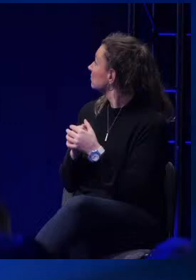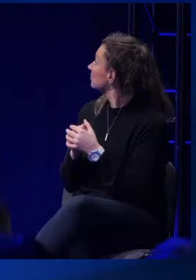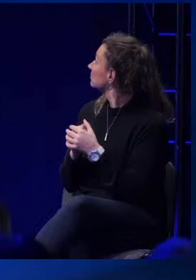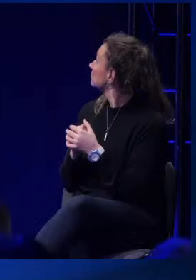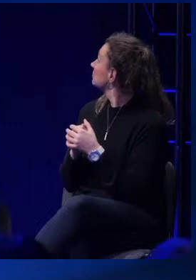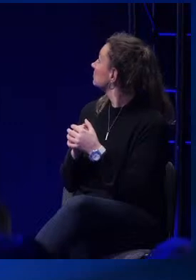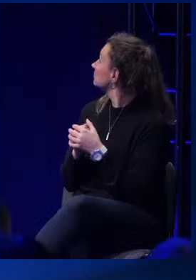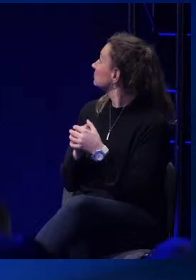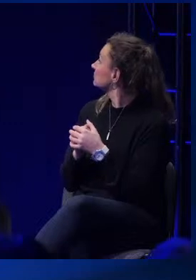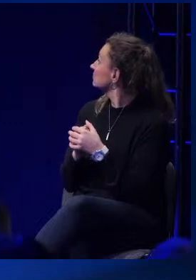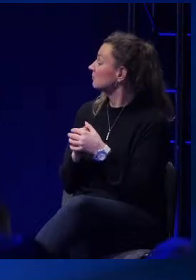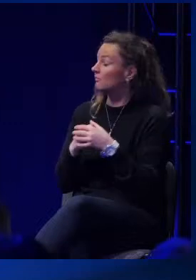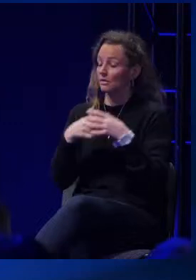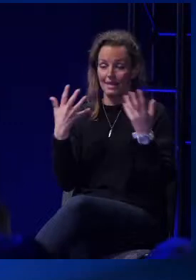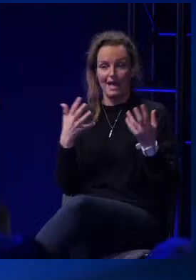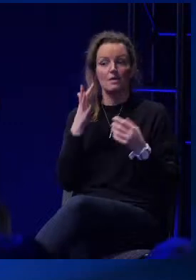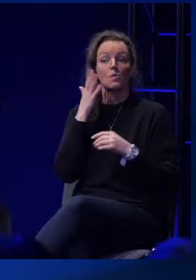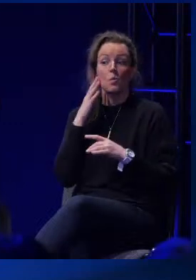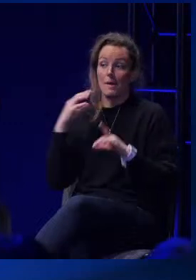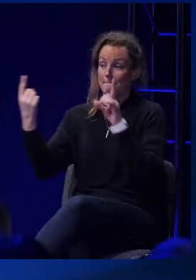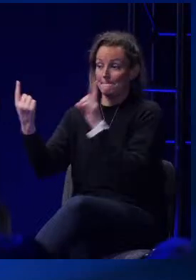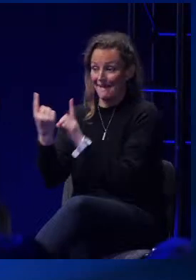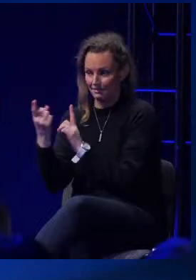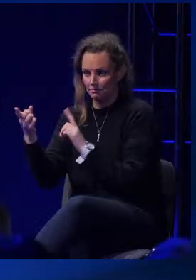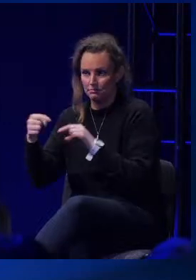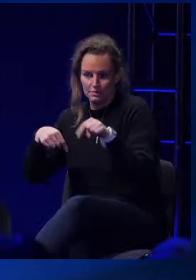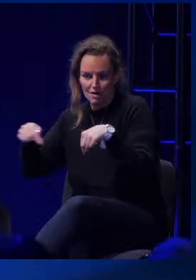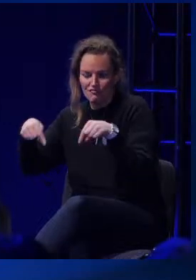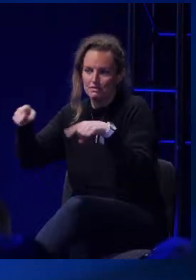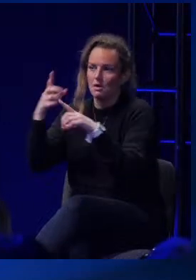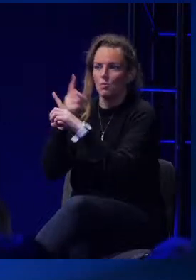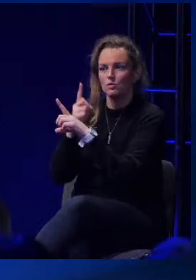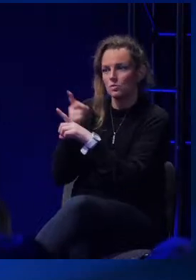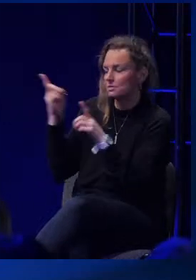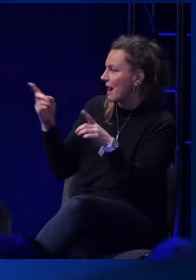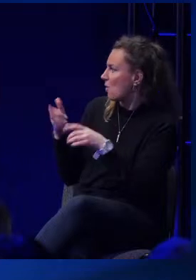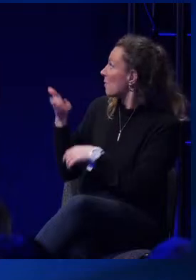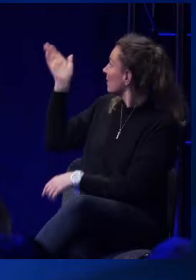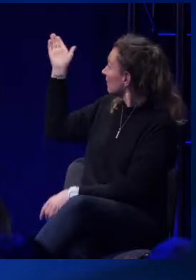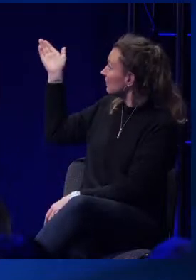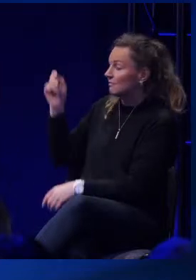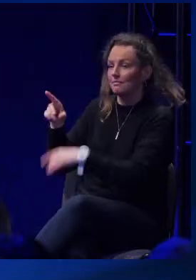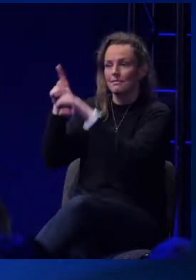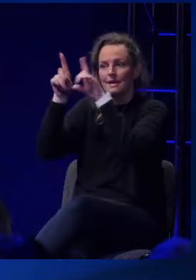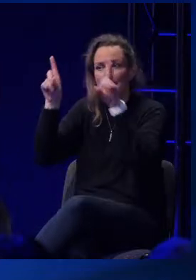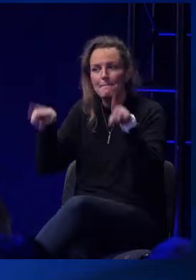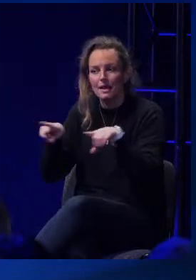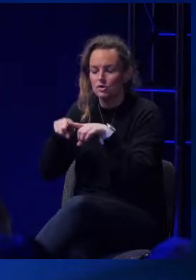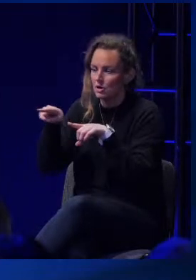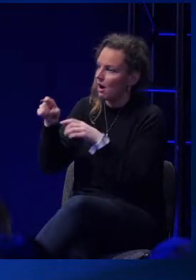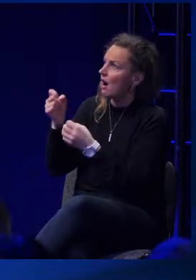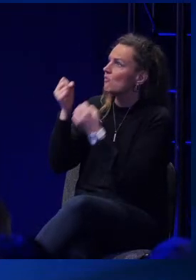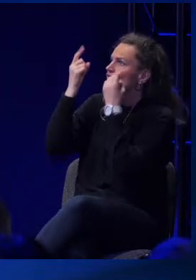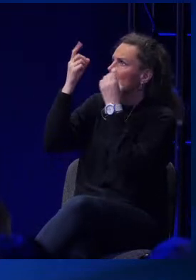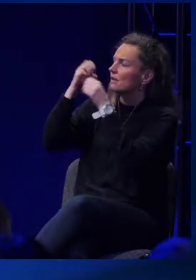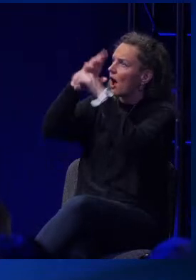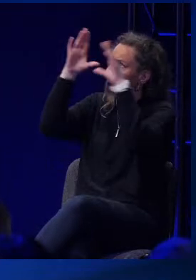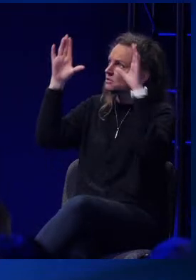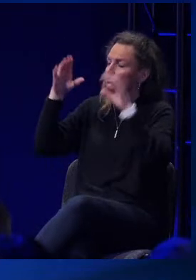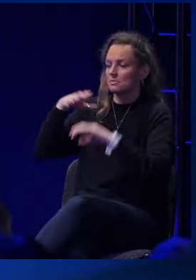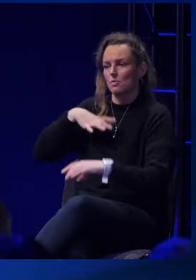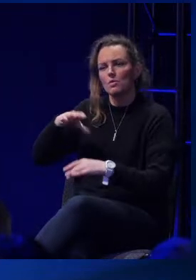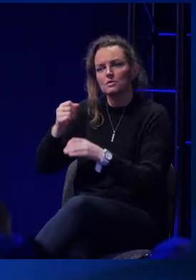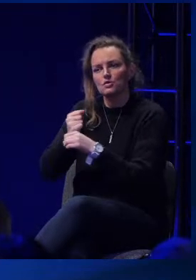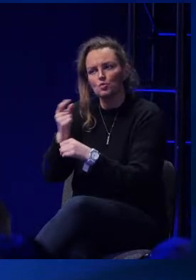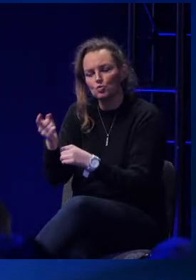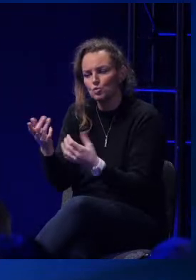then when we met and spoke more about the image, and I realized that Mauro wanted to do this